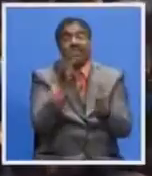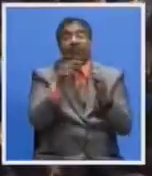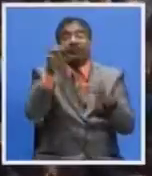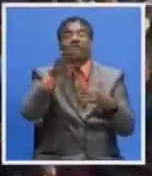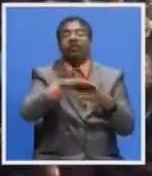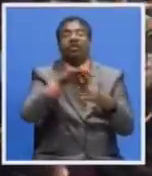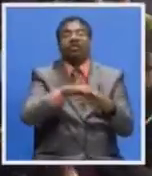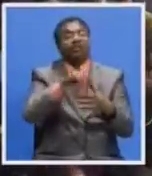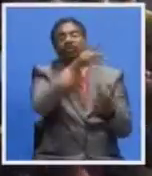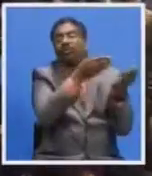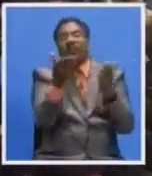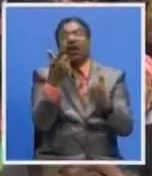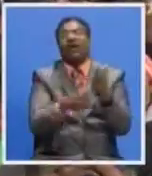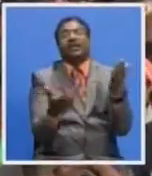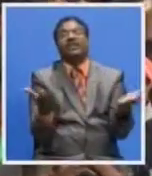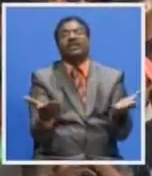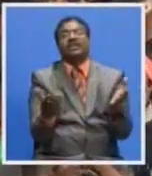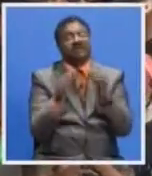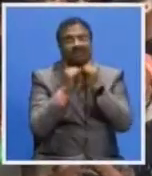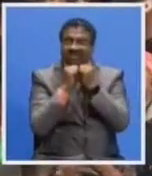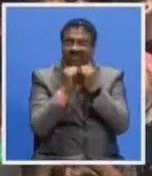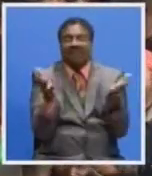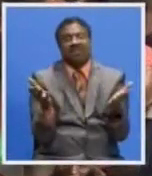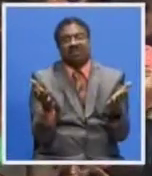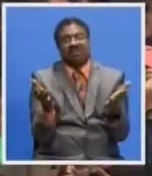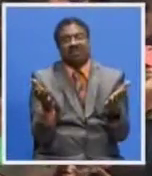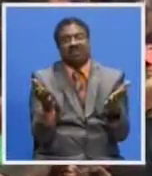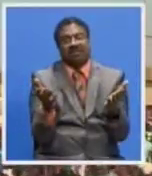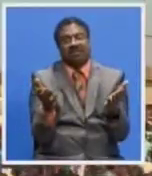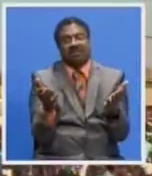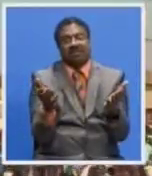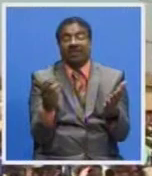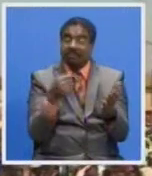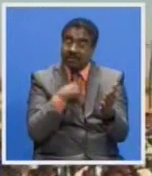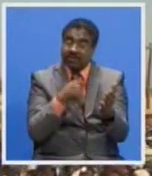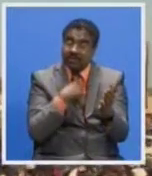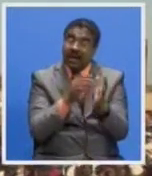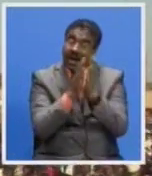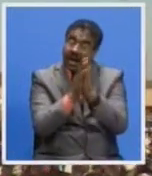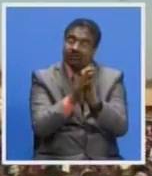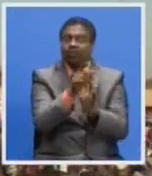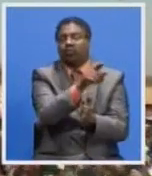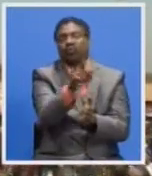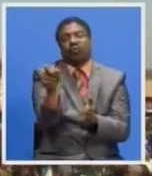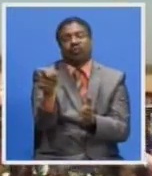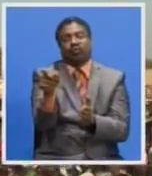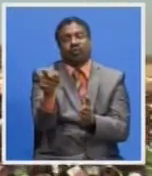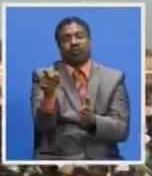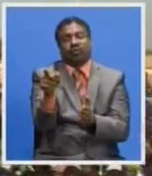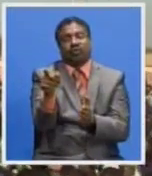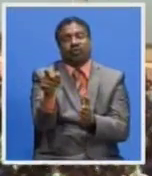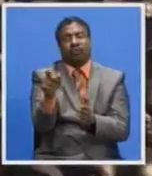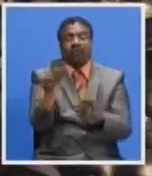have they brought? Nothing. Tomorrow we'll be voting. I'm asking you, my brothers and